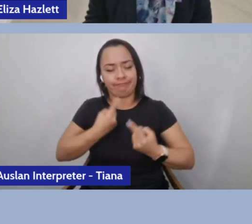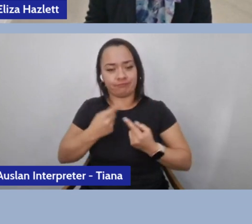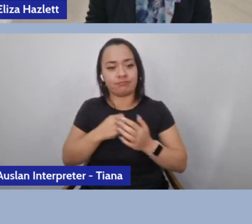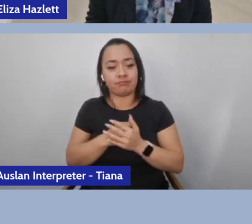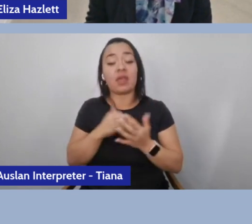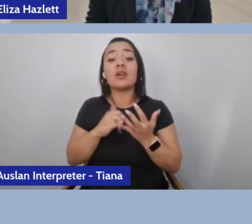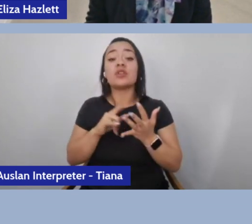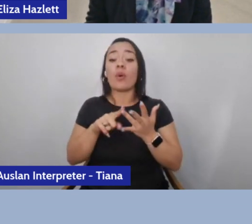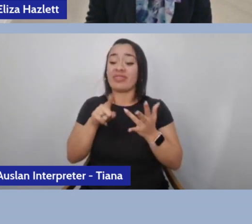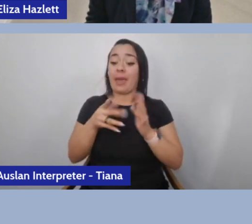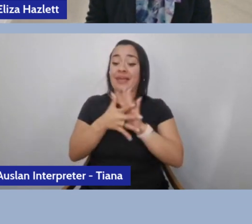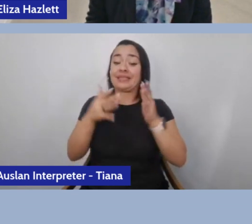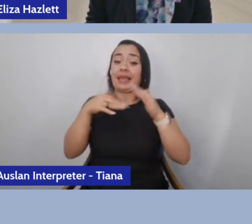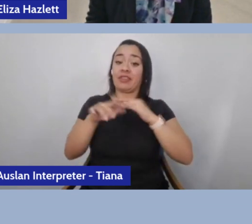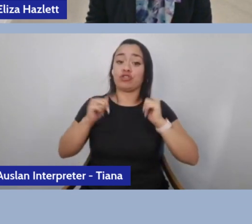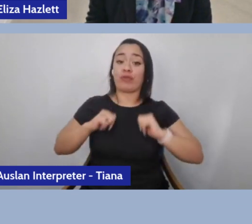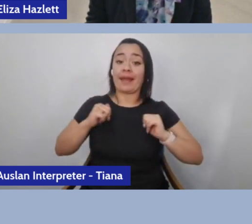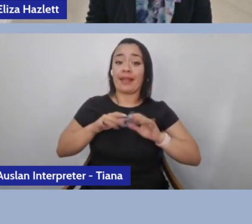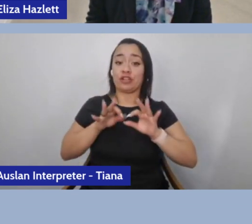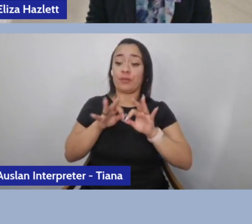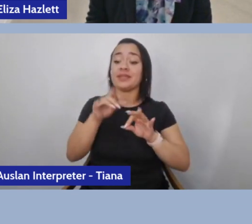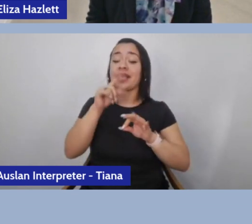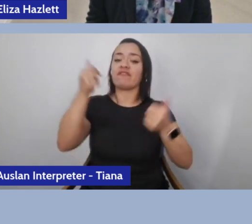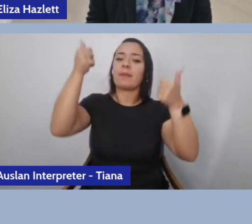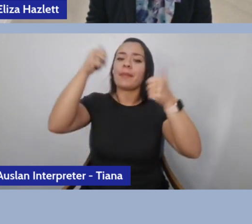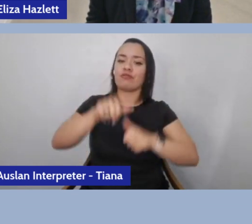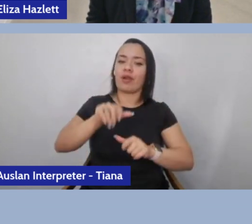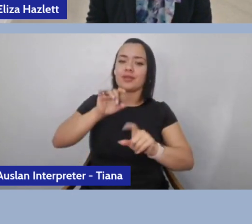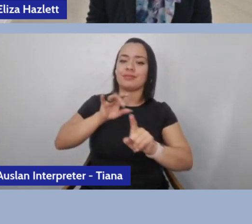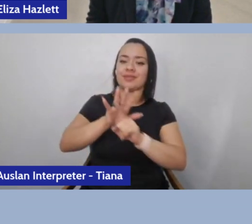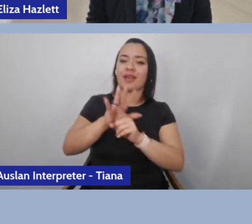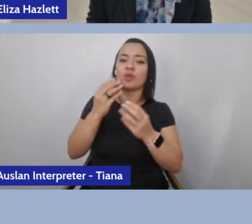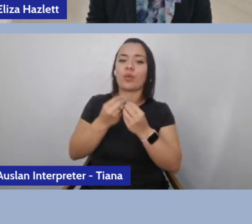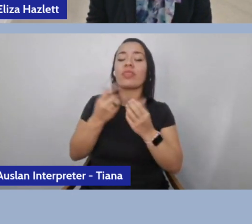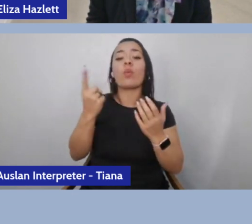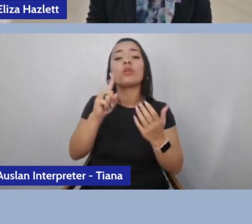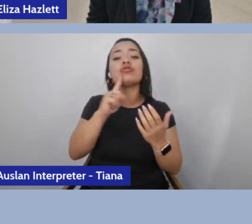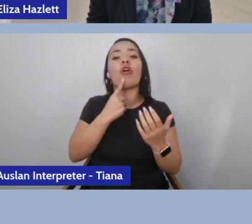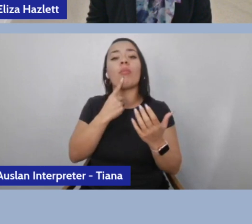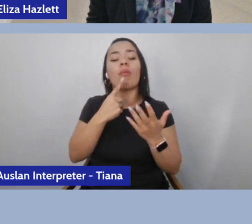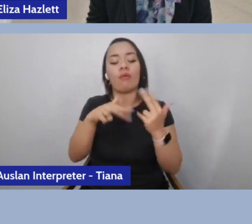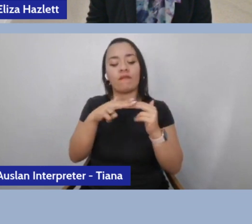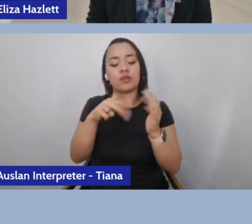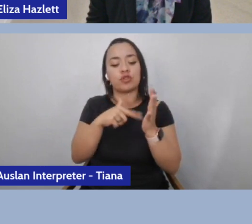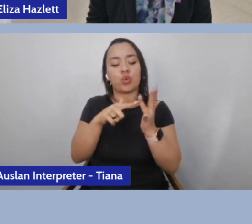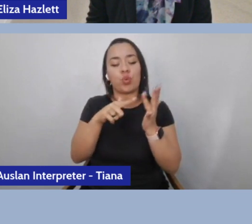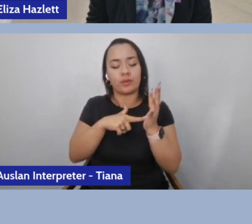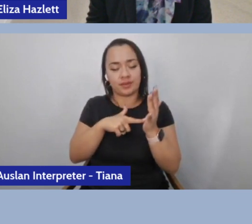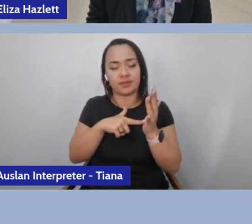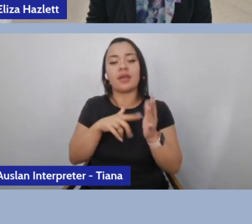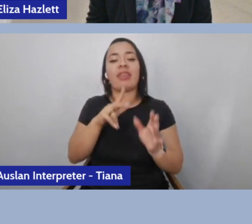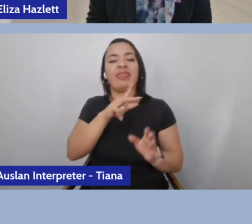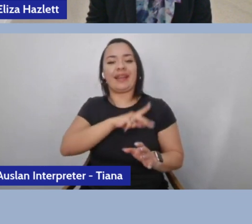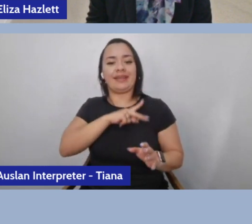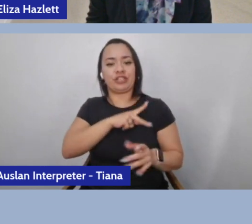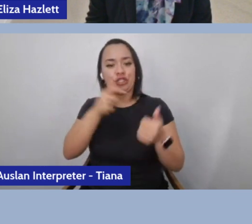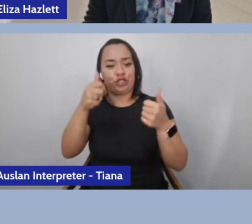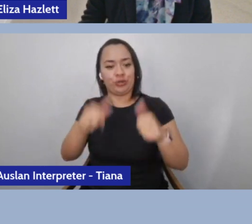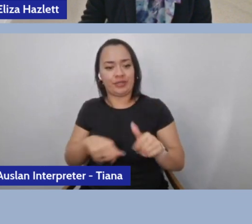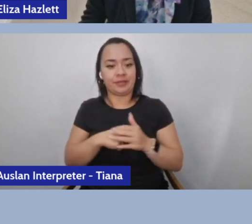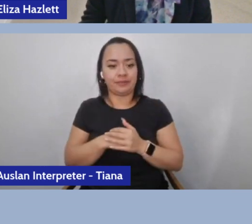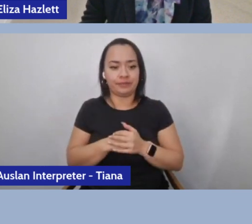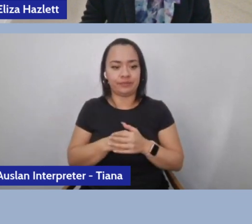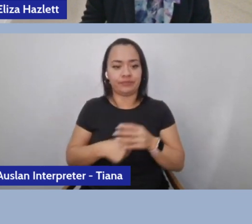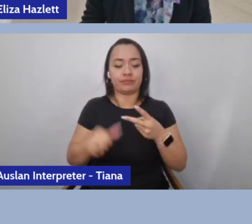with the diagnostic tools that the clinicians can be using. The second thing is that the training, when you're working in a